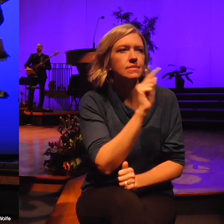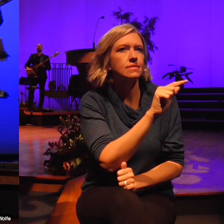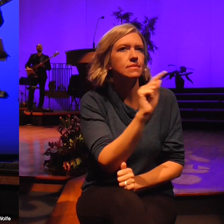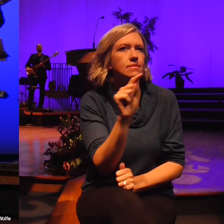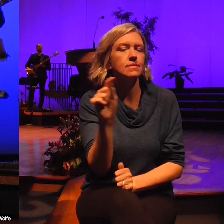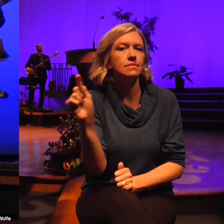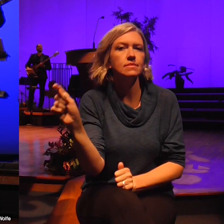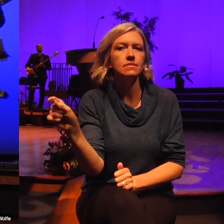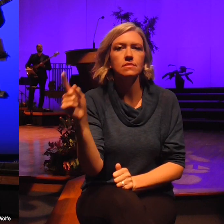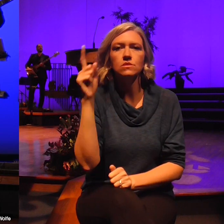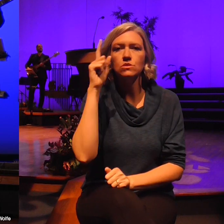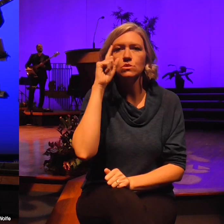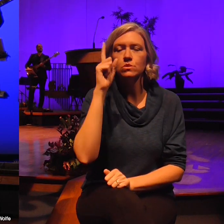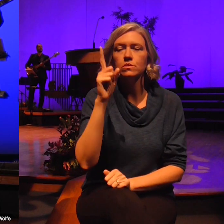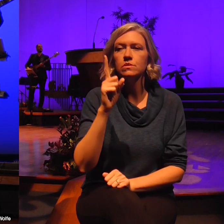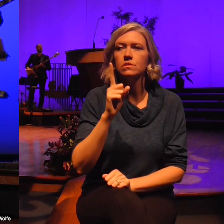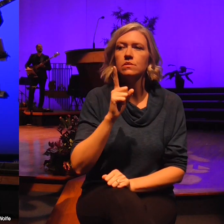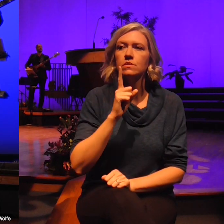face.